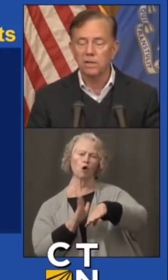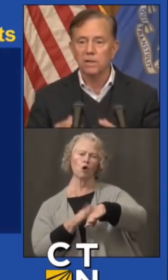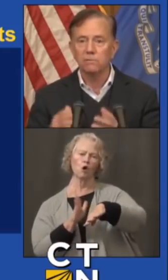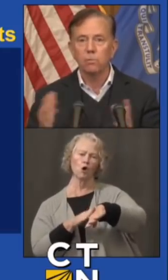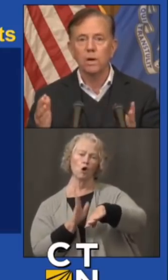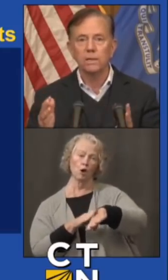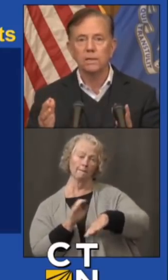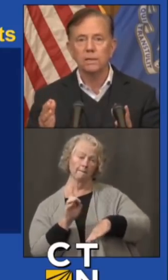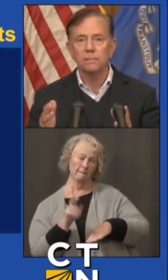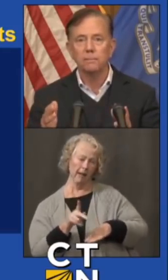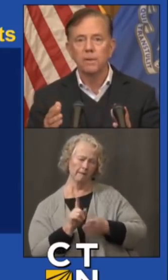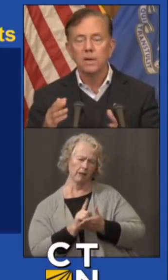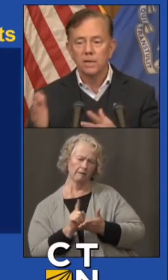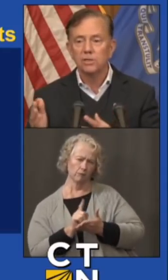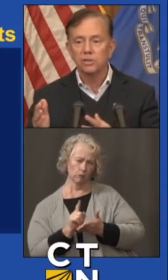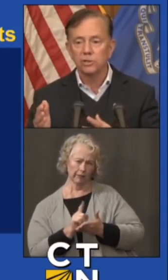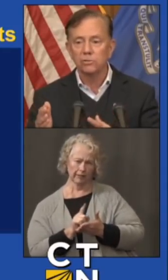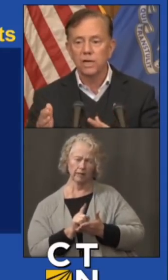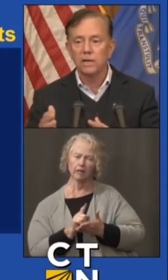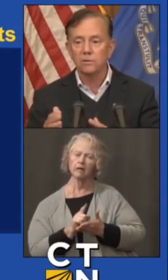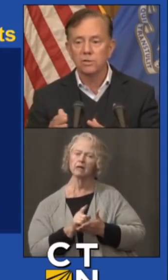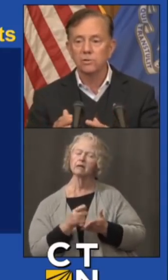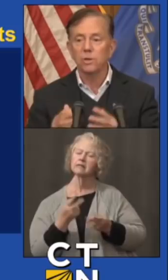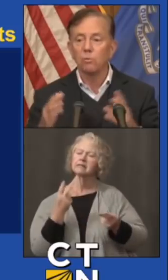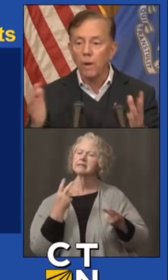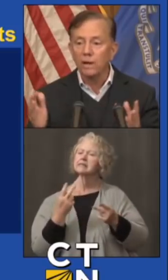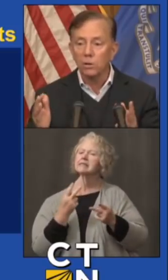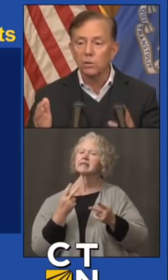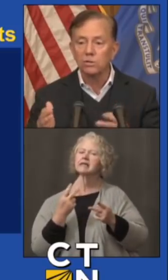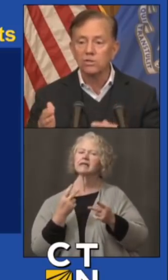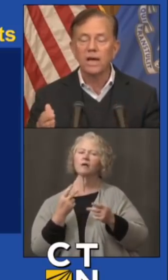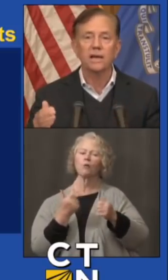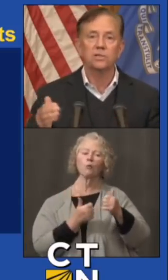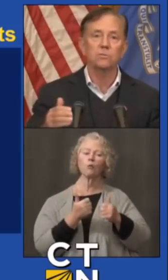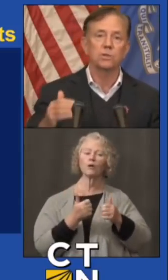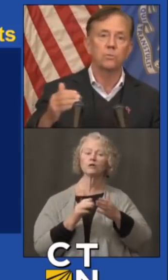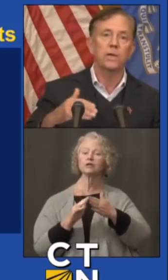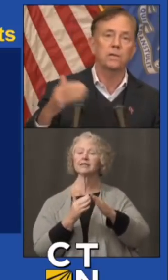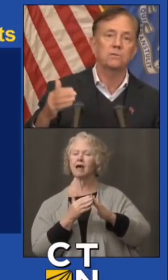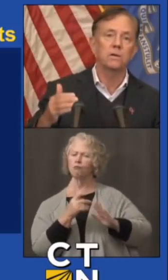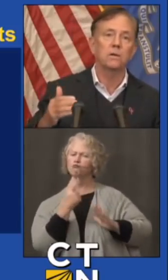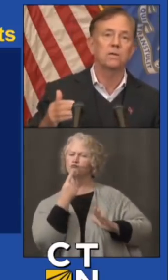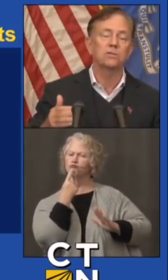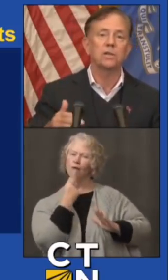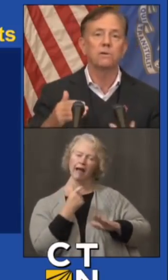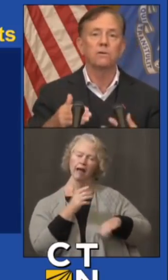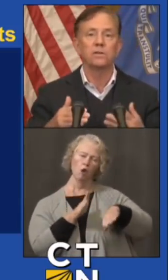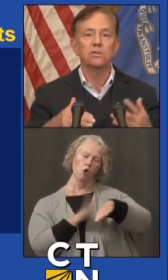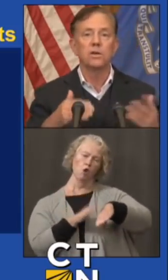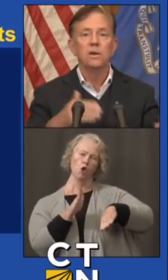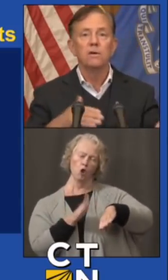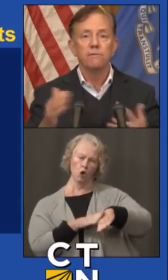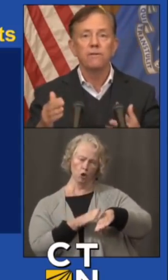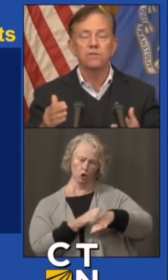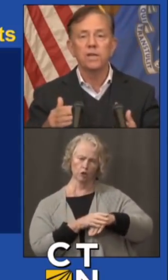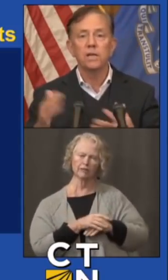an idea of what additional towns are in the red alert status, which we can conceive of